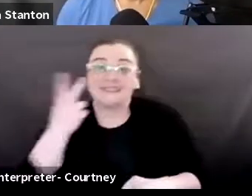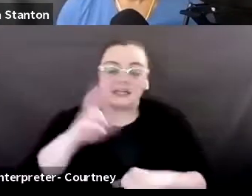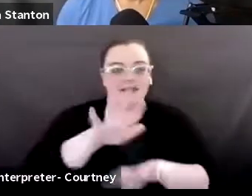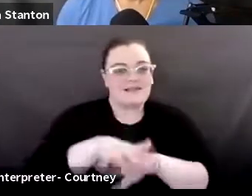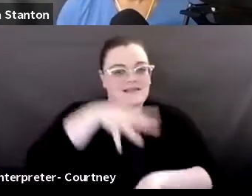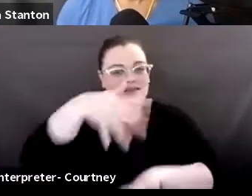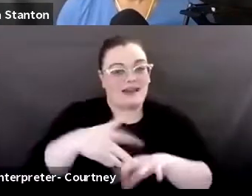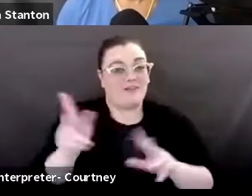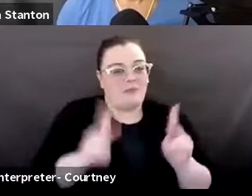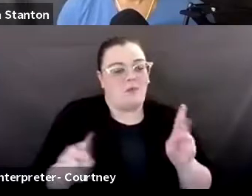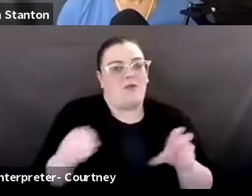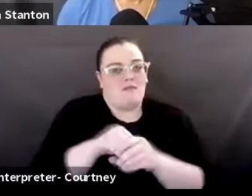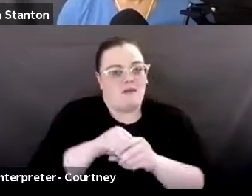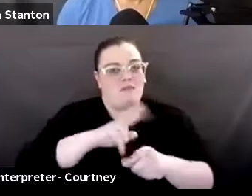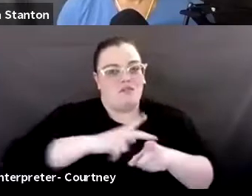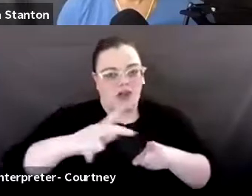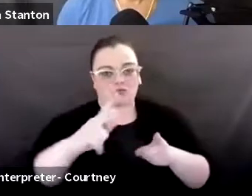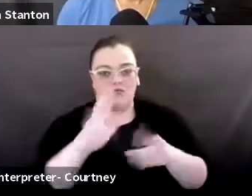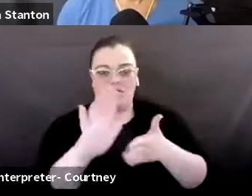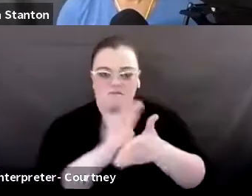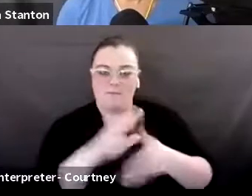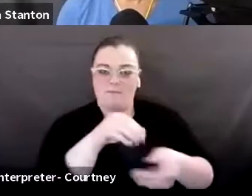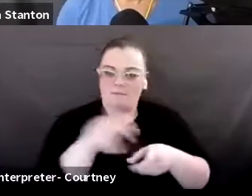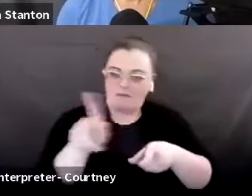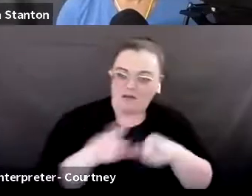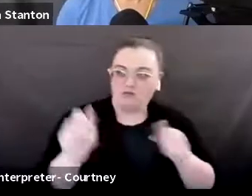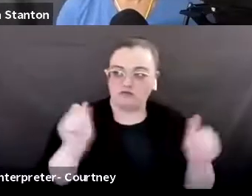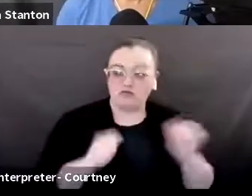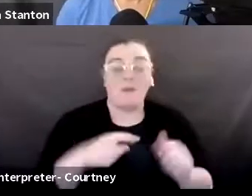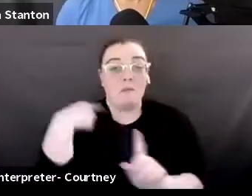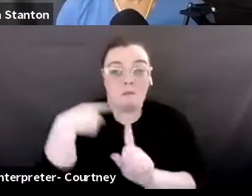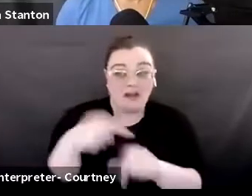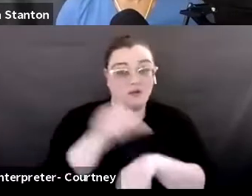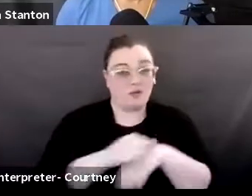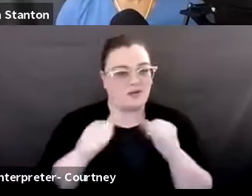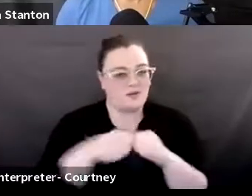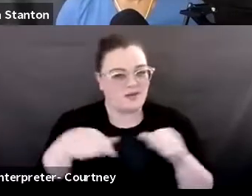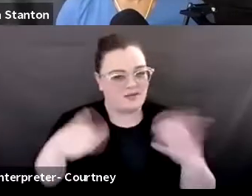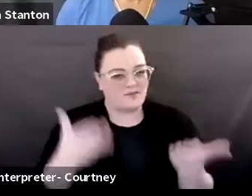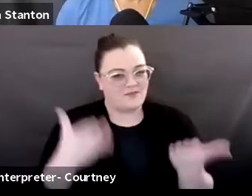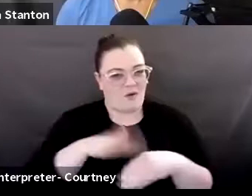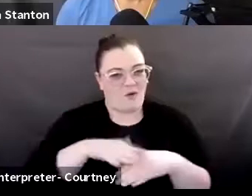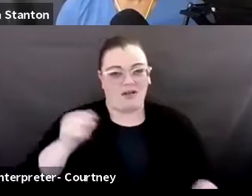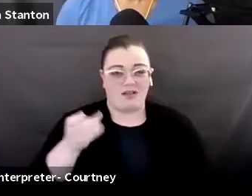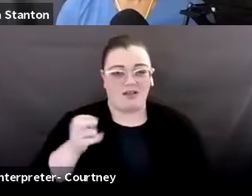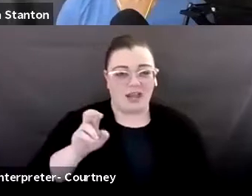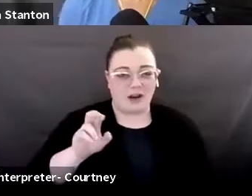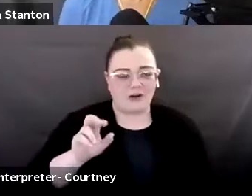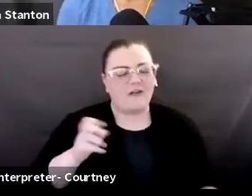working with a dramaturg, working with professional actors, and having their words spoken. And, you